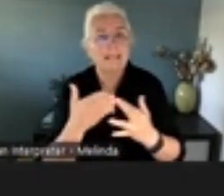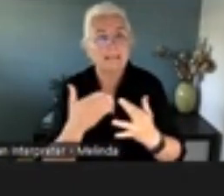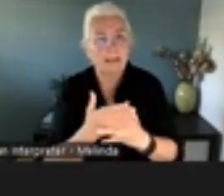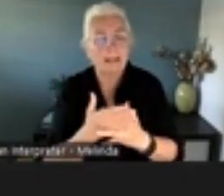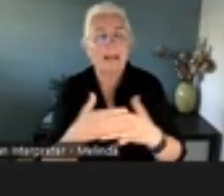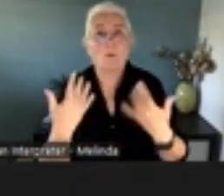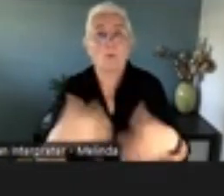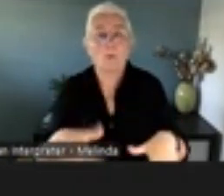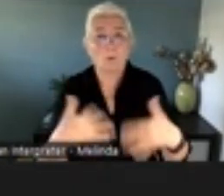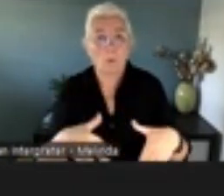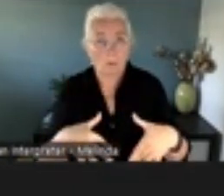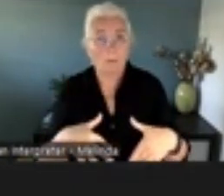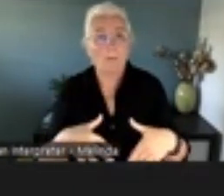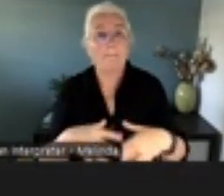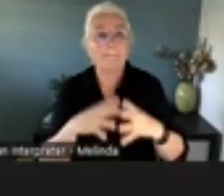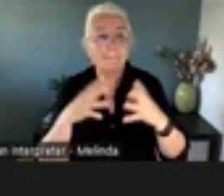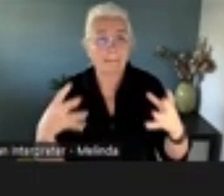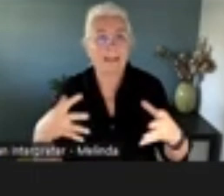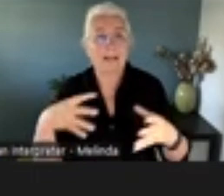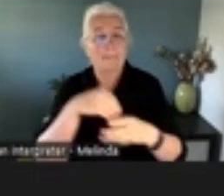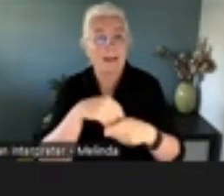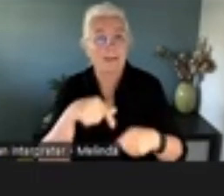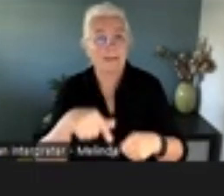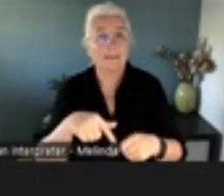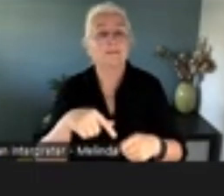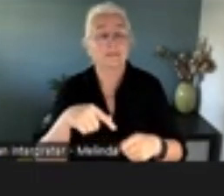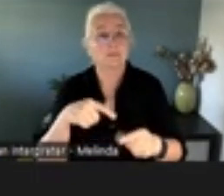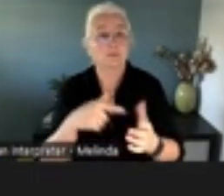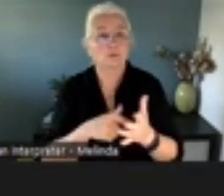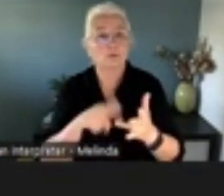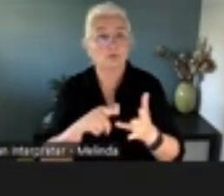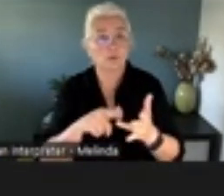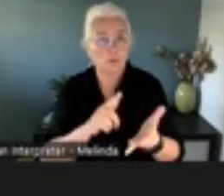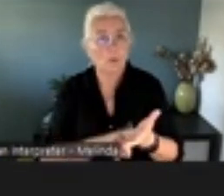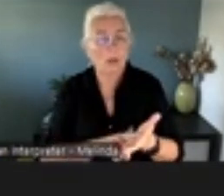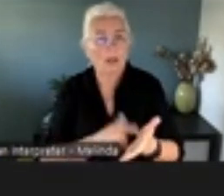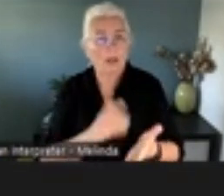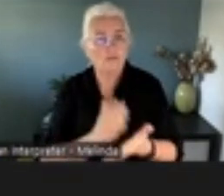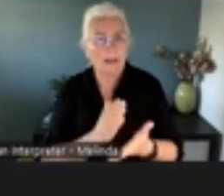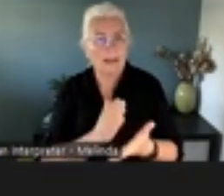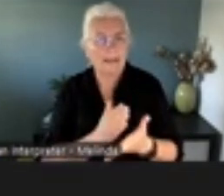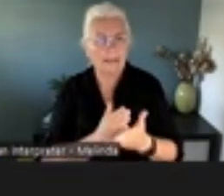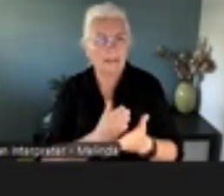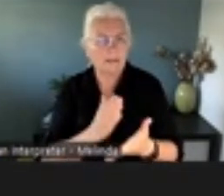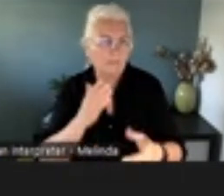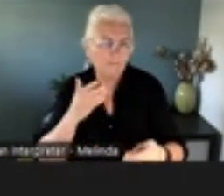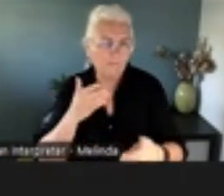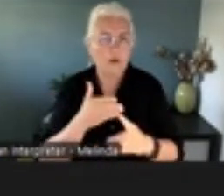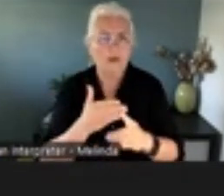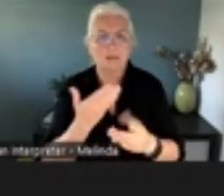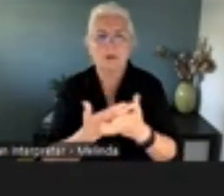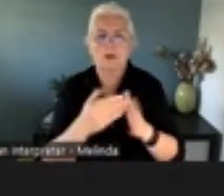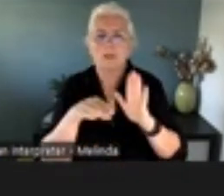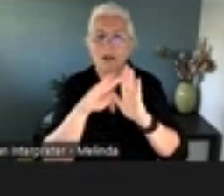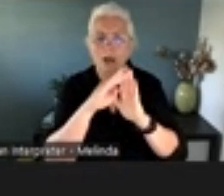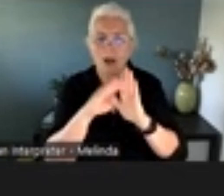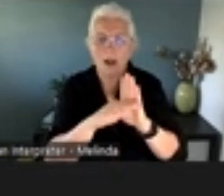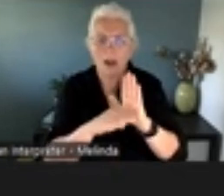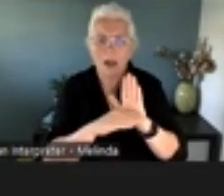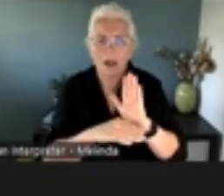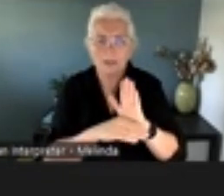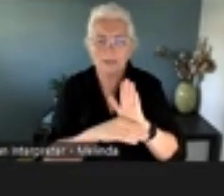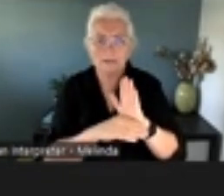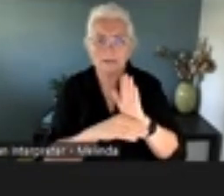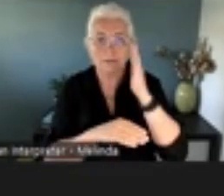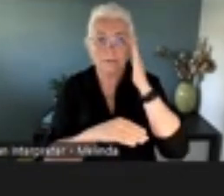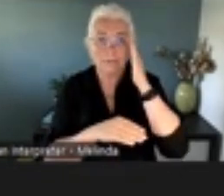huge component of this tool and has, been a real focus of a lot of the guidelines, and particularly the easy